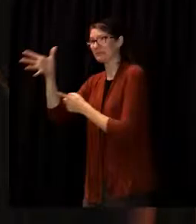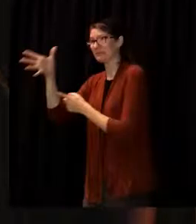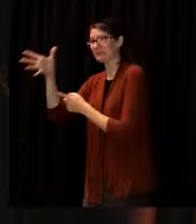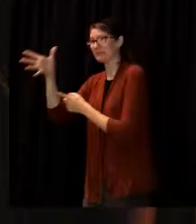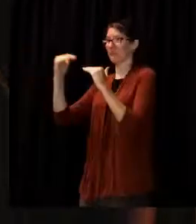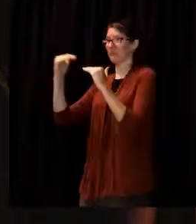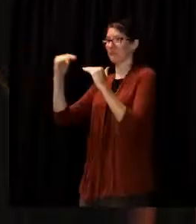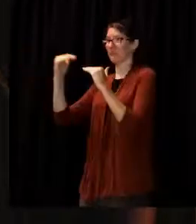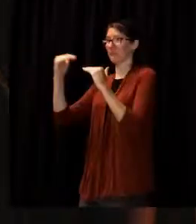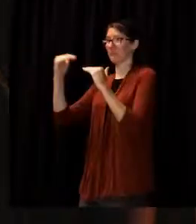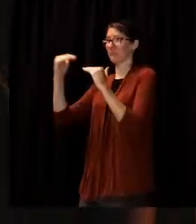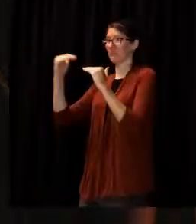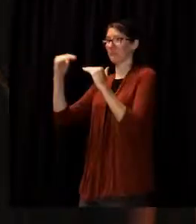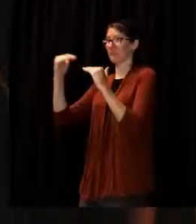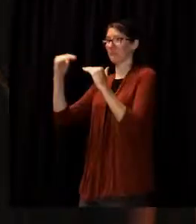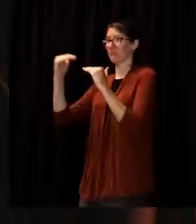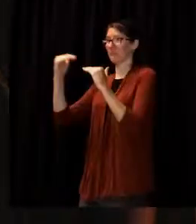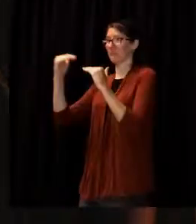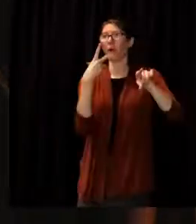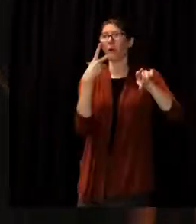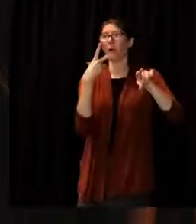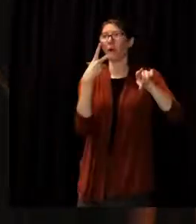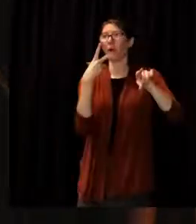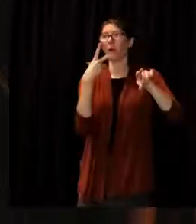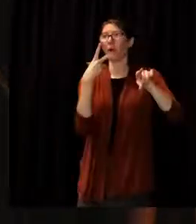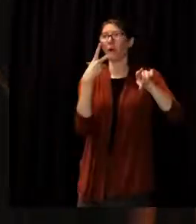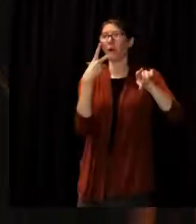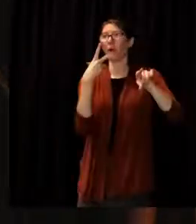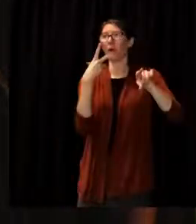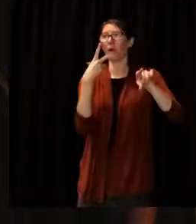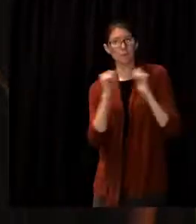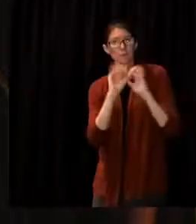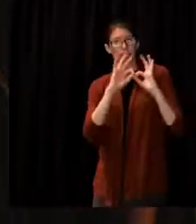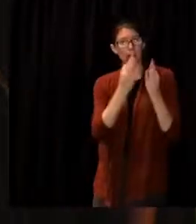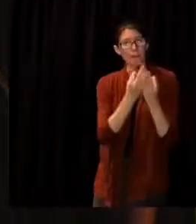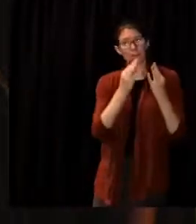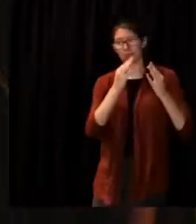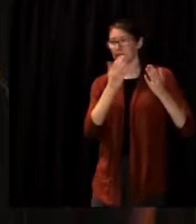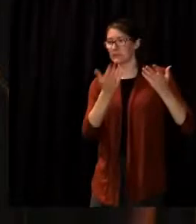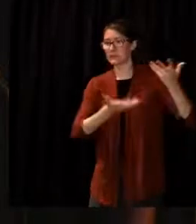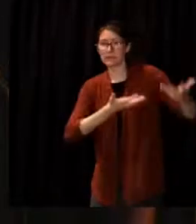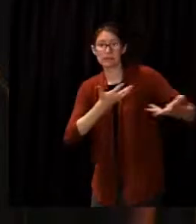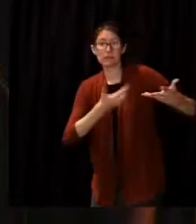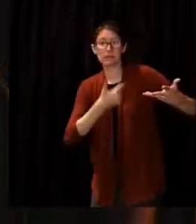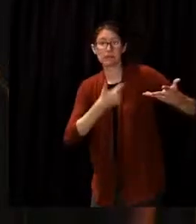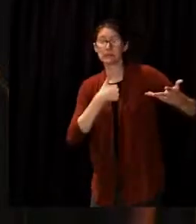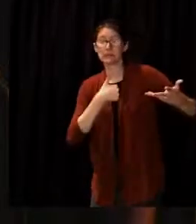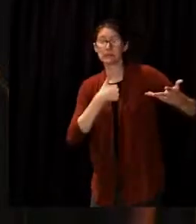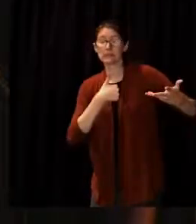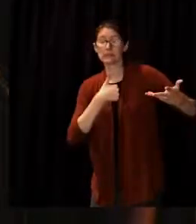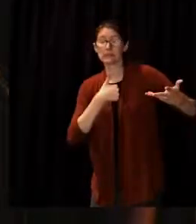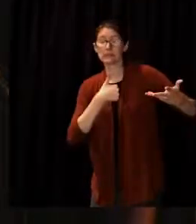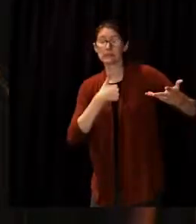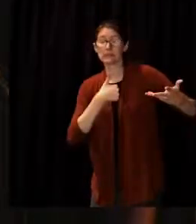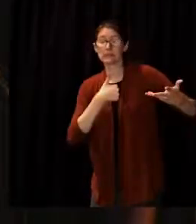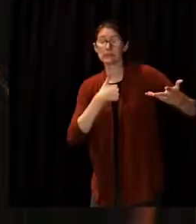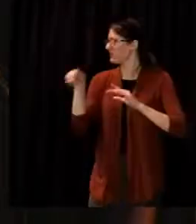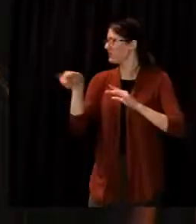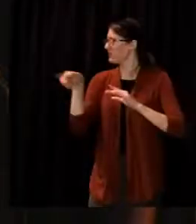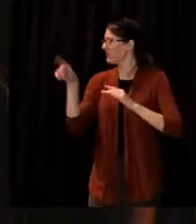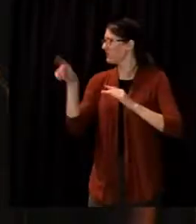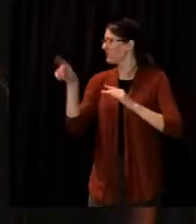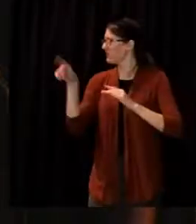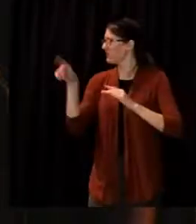going on with these people and these families and what's God doing. And I want to see that continue to grow, and you do too. But it's more than